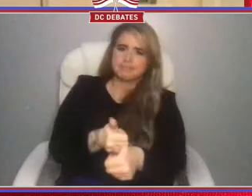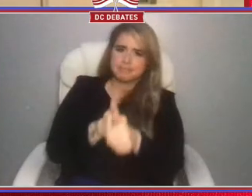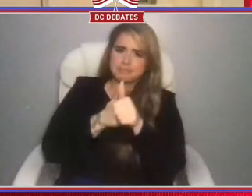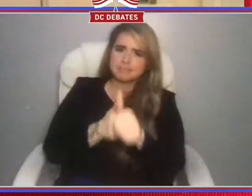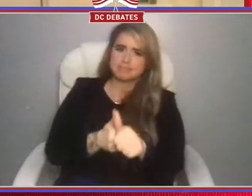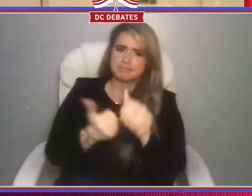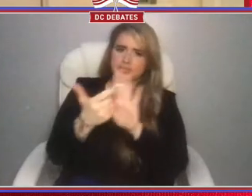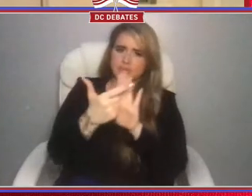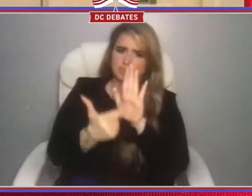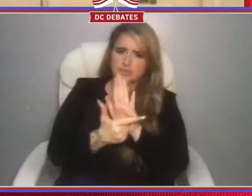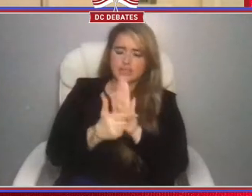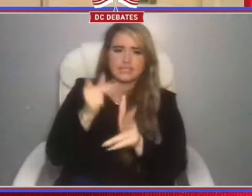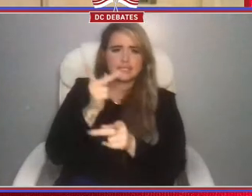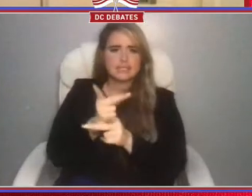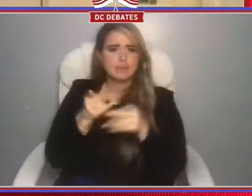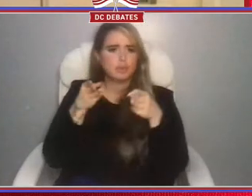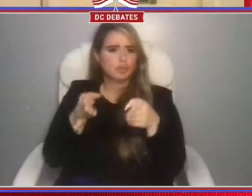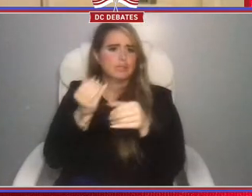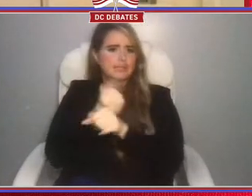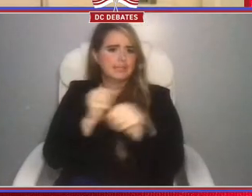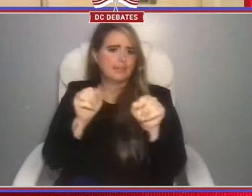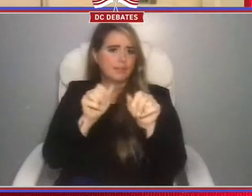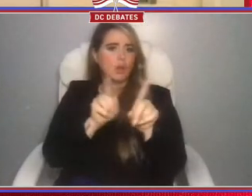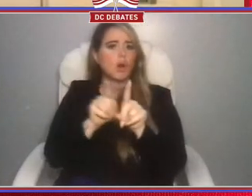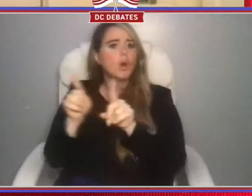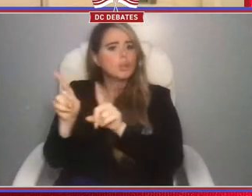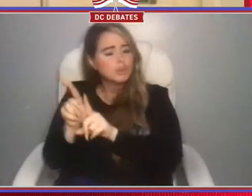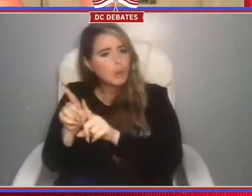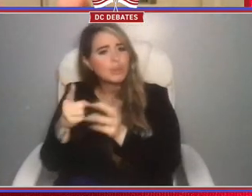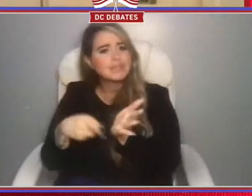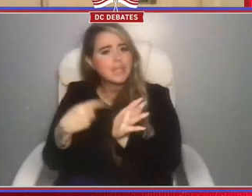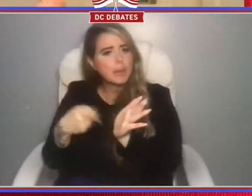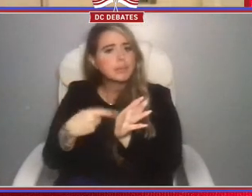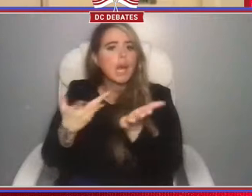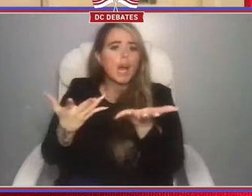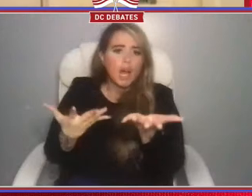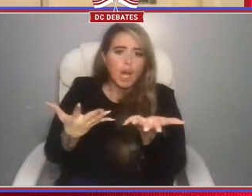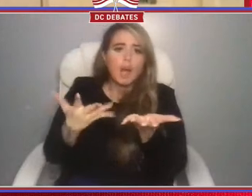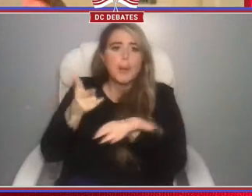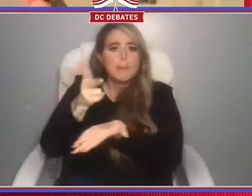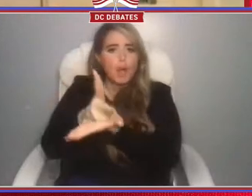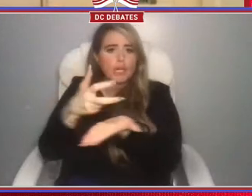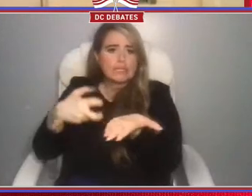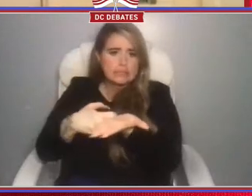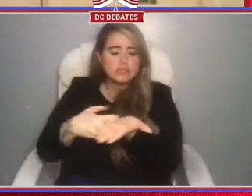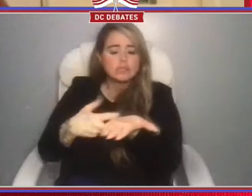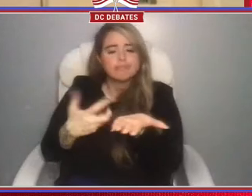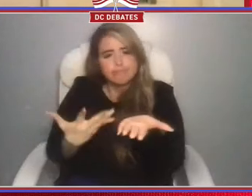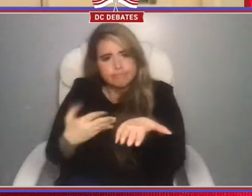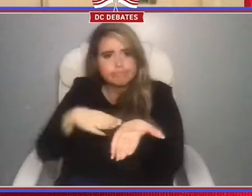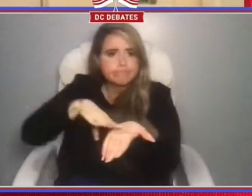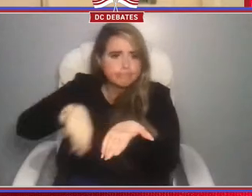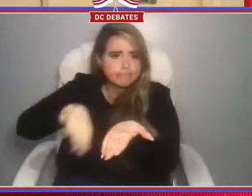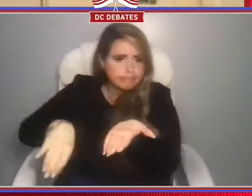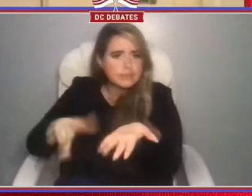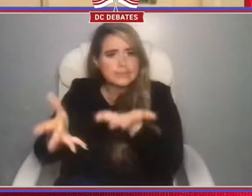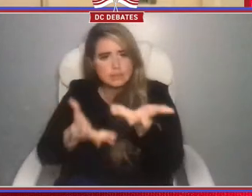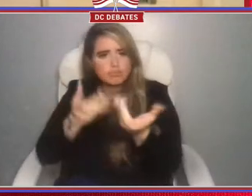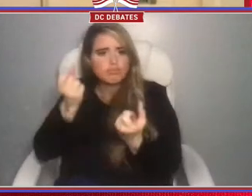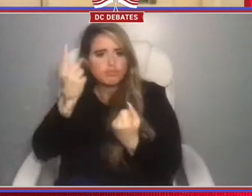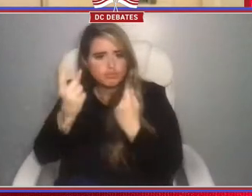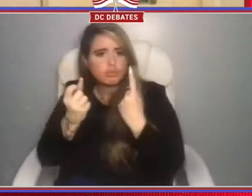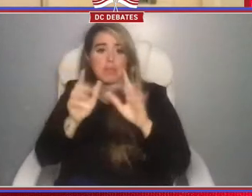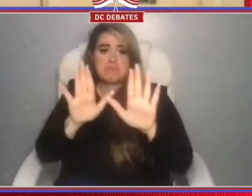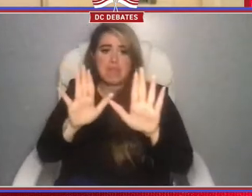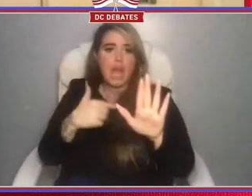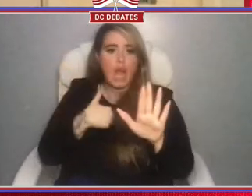also believe that there needs to be a reprieve with regards to the parking tickets, what we must do is ensure, and I will do this beginning